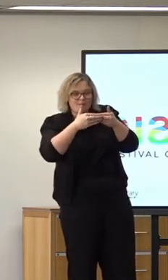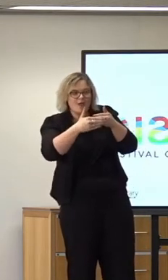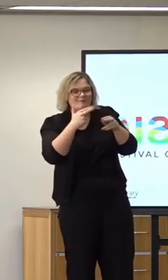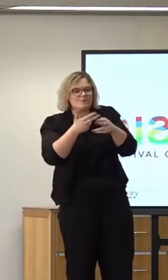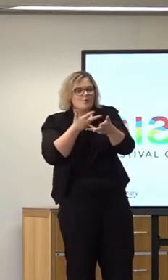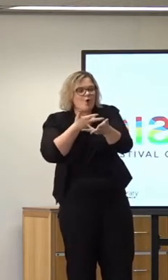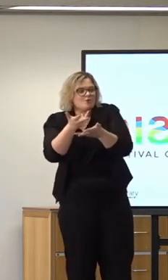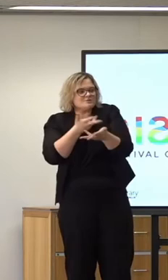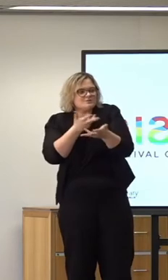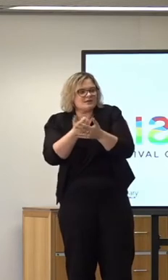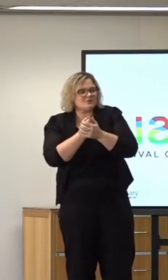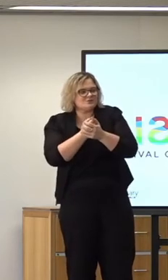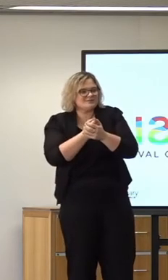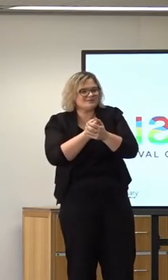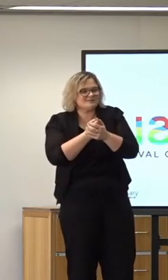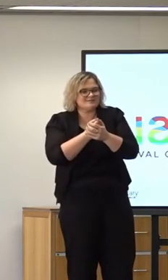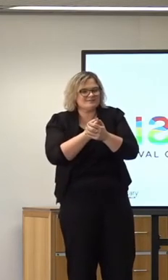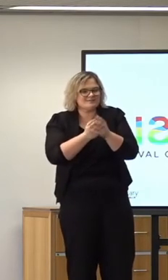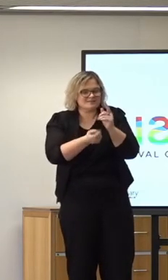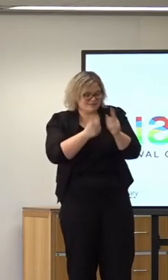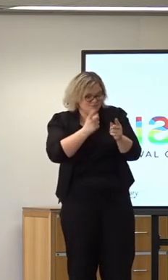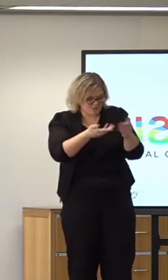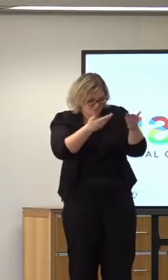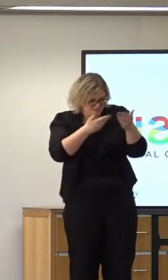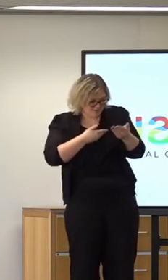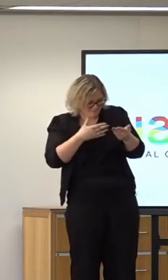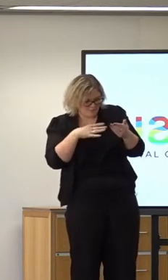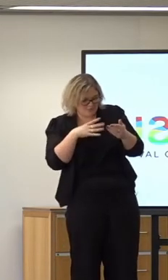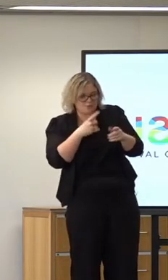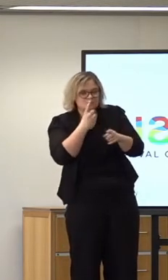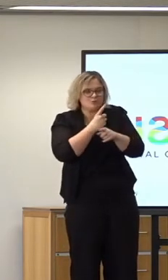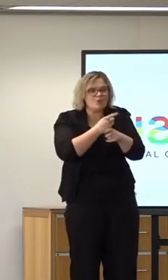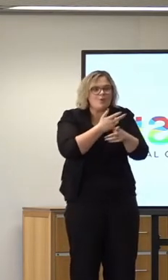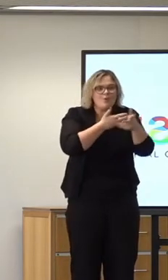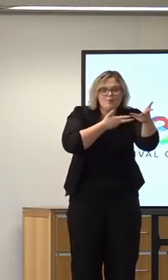because you need to consult widely, you need to speak